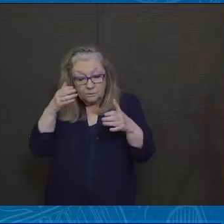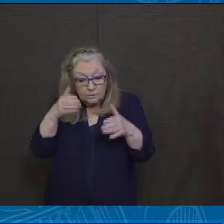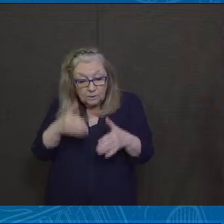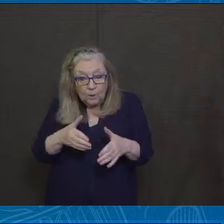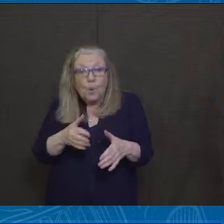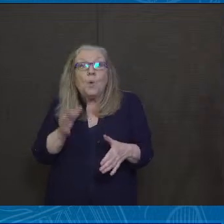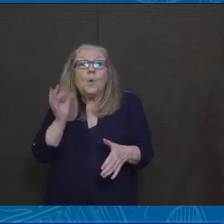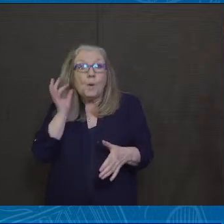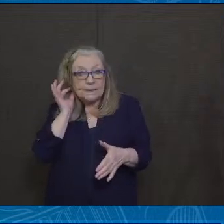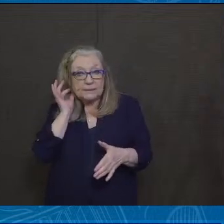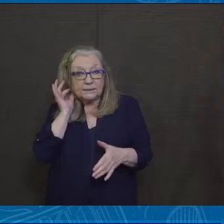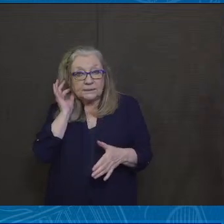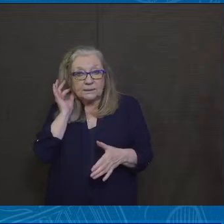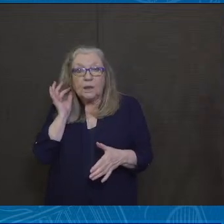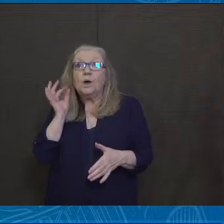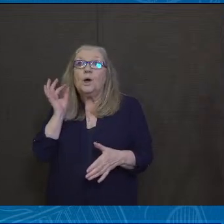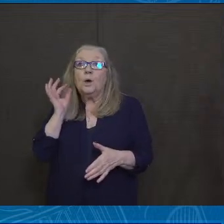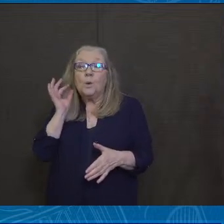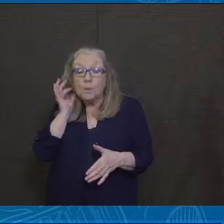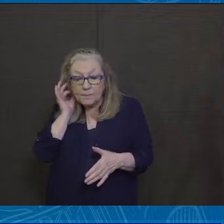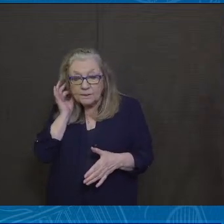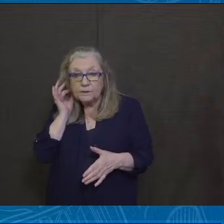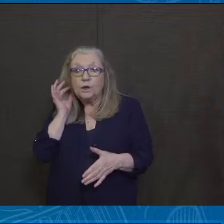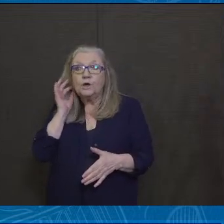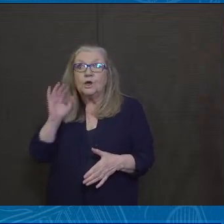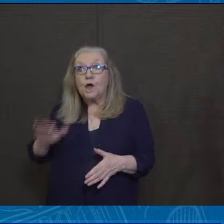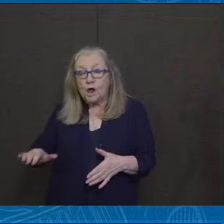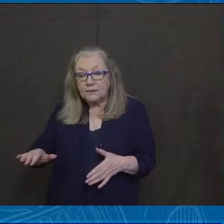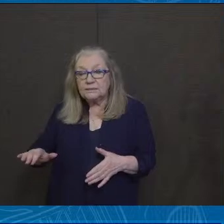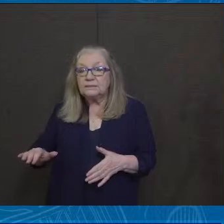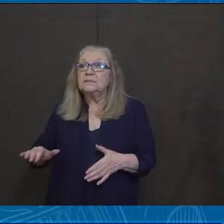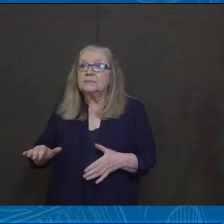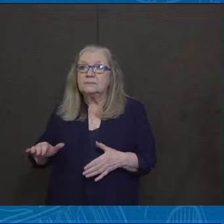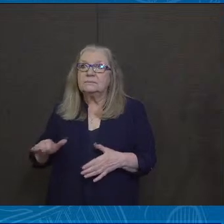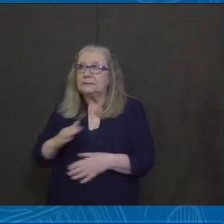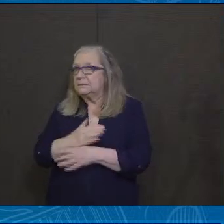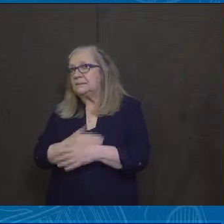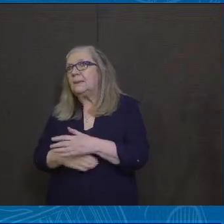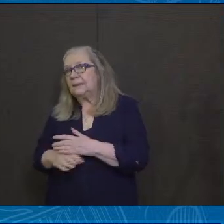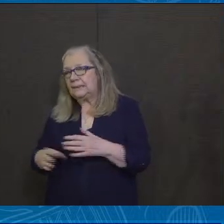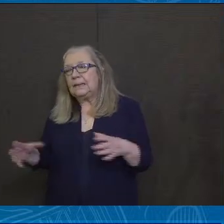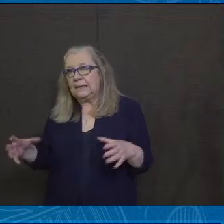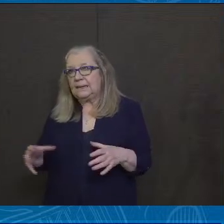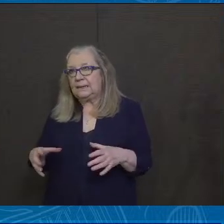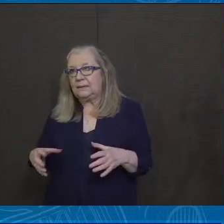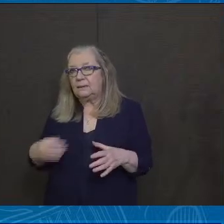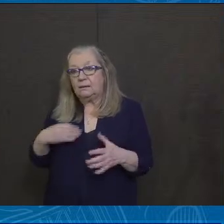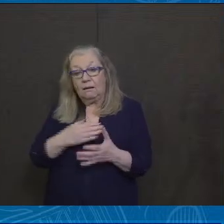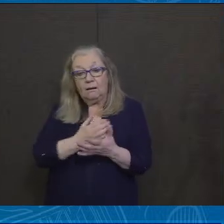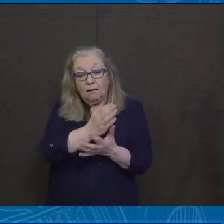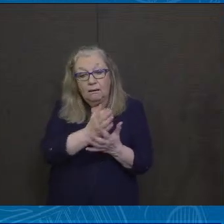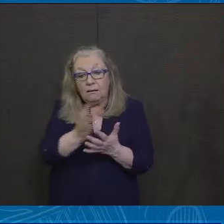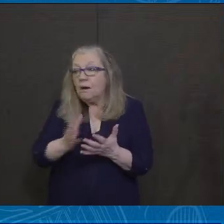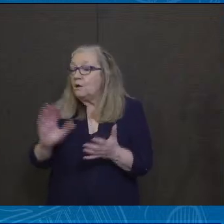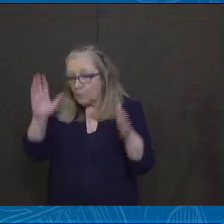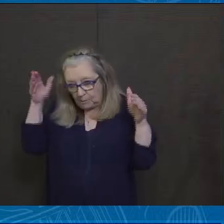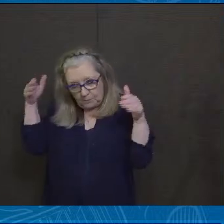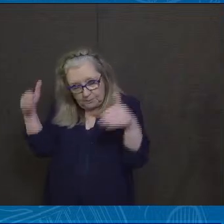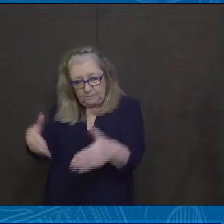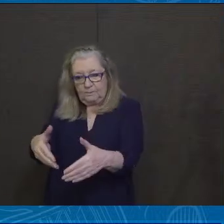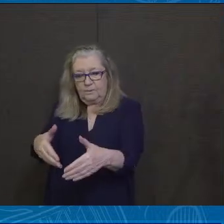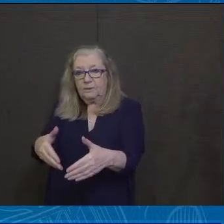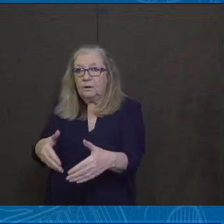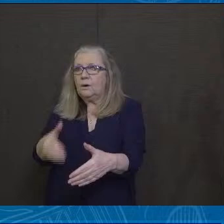leadership, women and girls with disability, and that's the only focus that we had in Vanuatu. Why